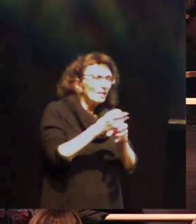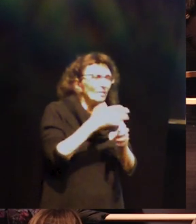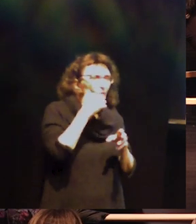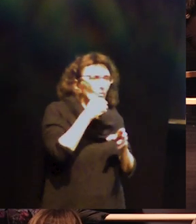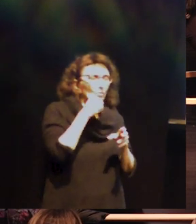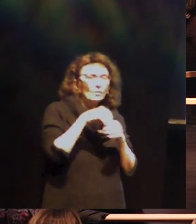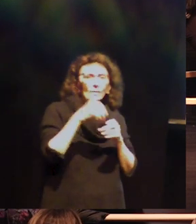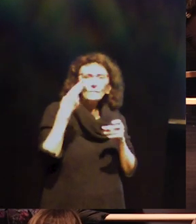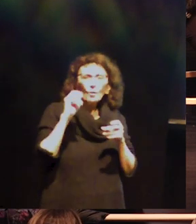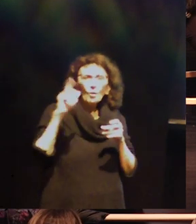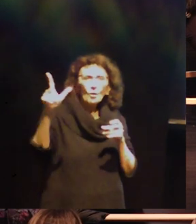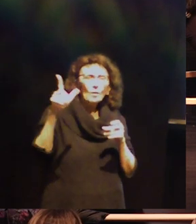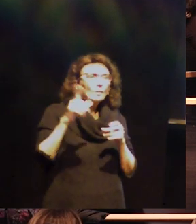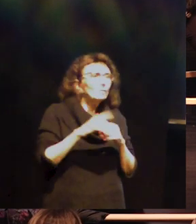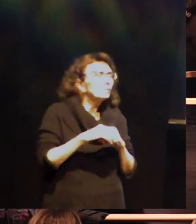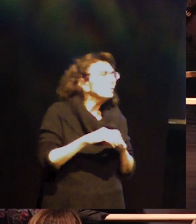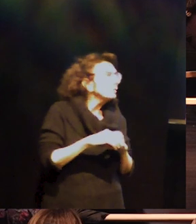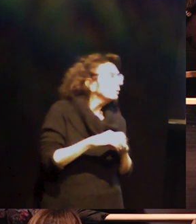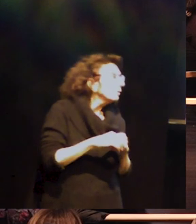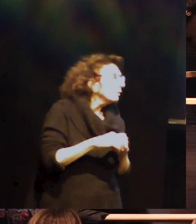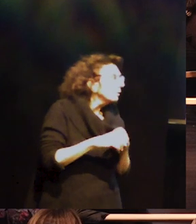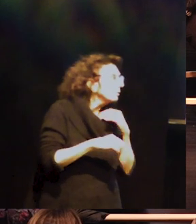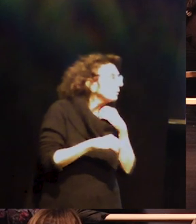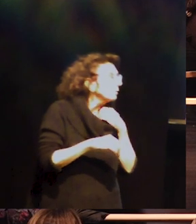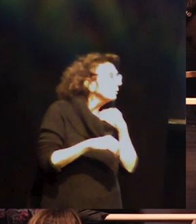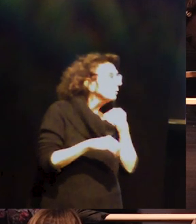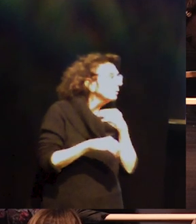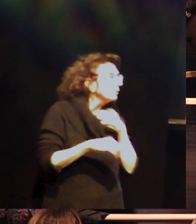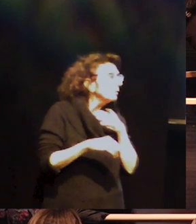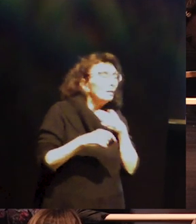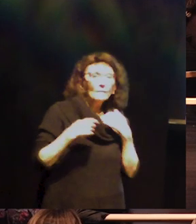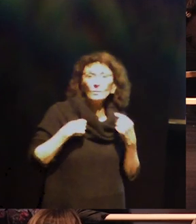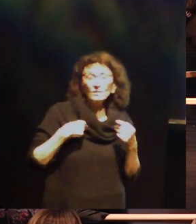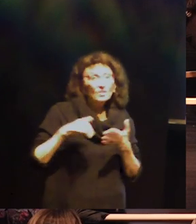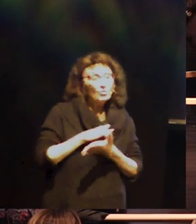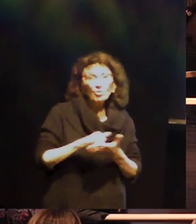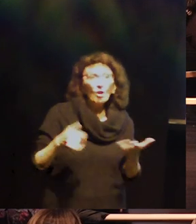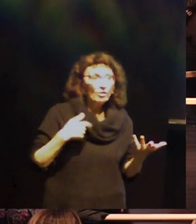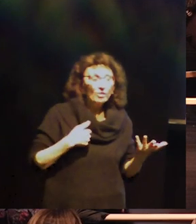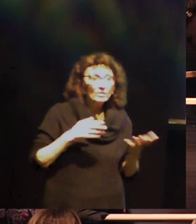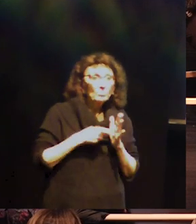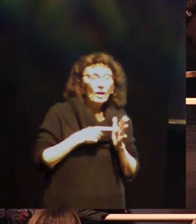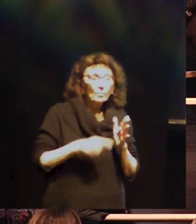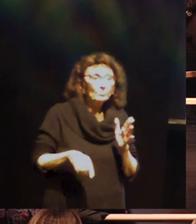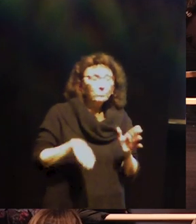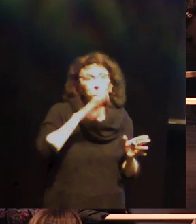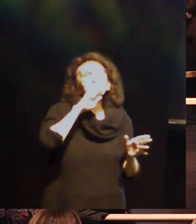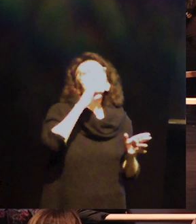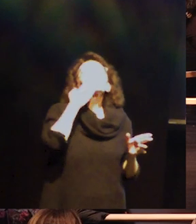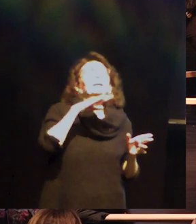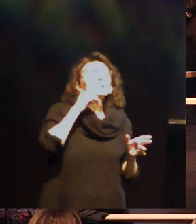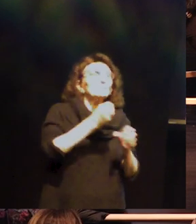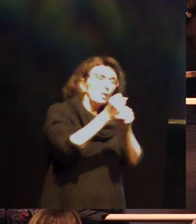she's in the hallway. Mm-hmm. And again, when we have bad days in New York, mm-hmm. we sometimes take it out on the